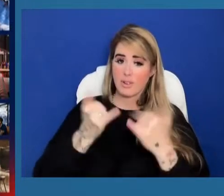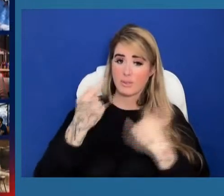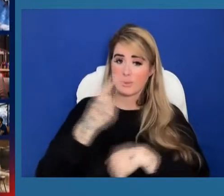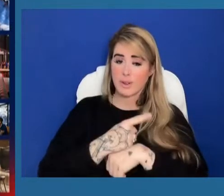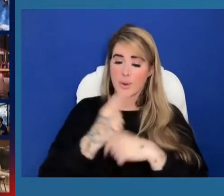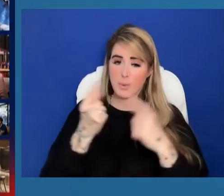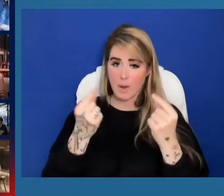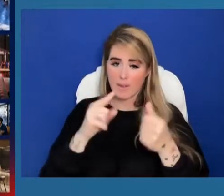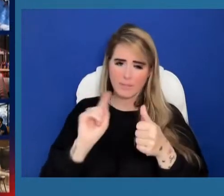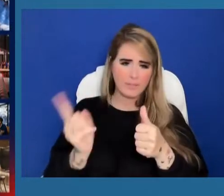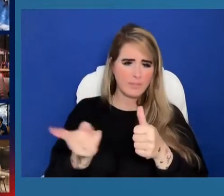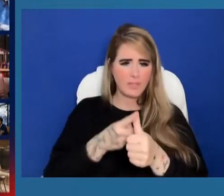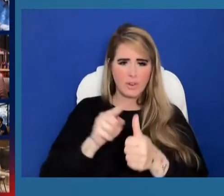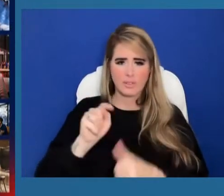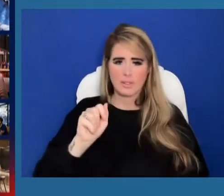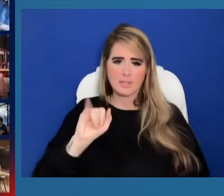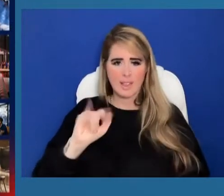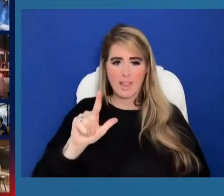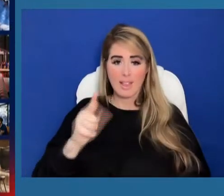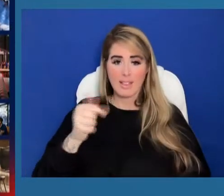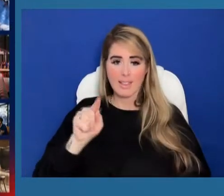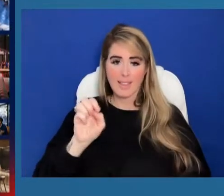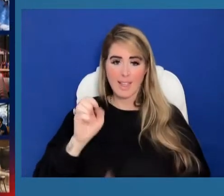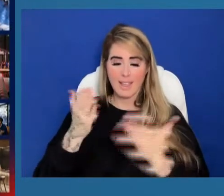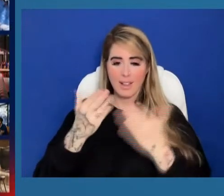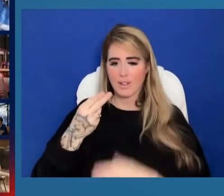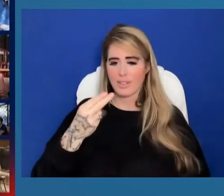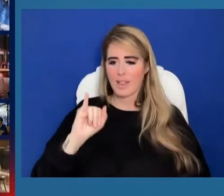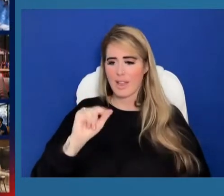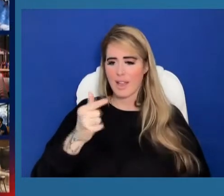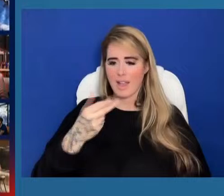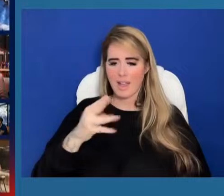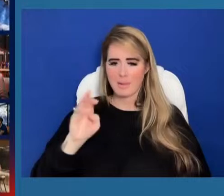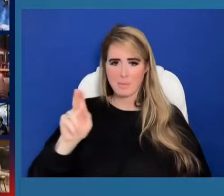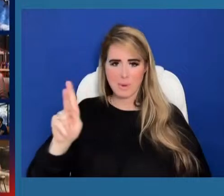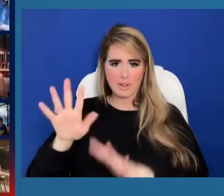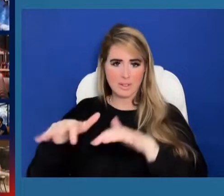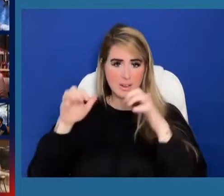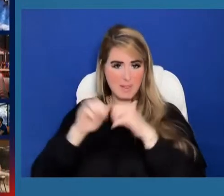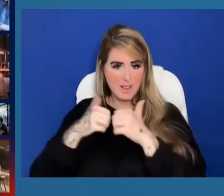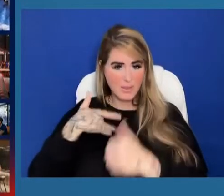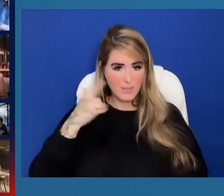first tailgate at the new Highmark Stadium. How do we feel about that?